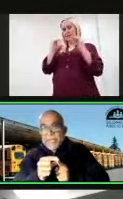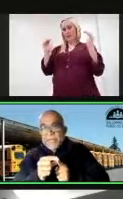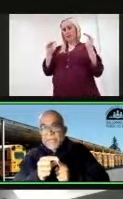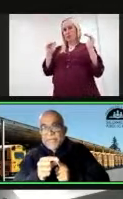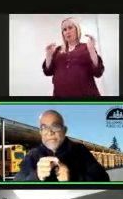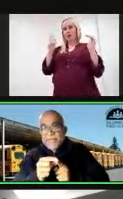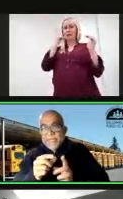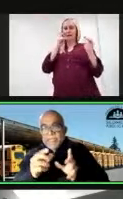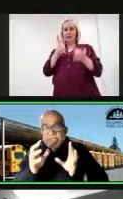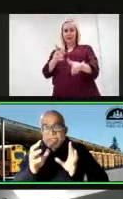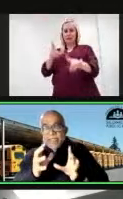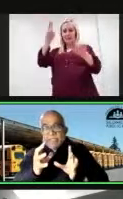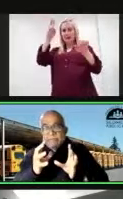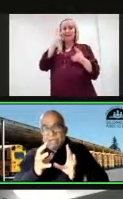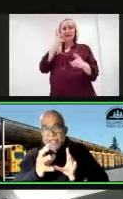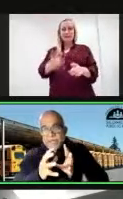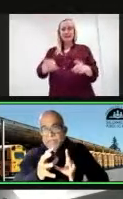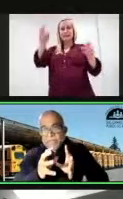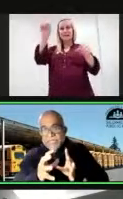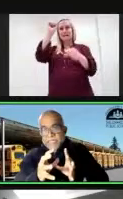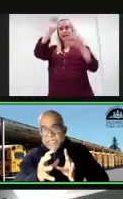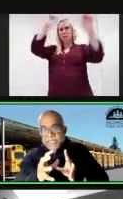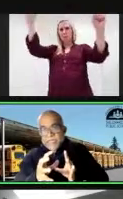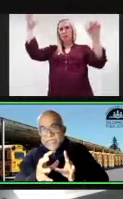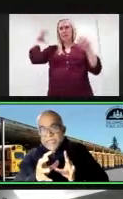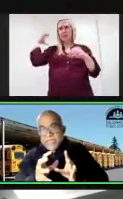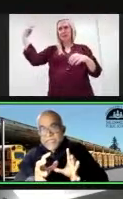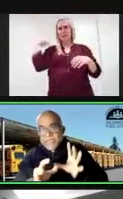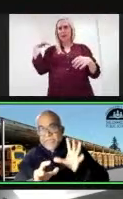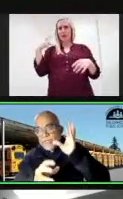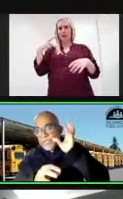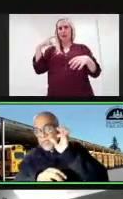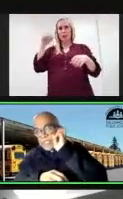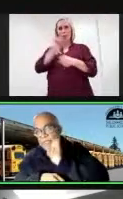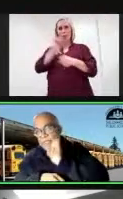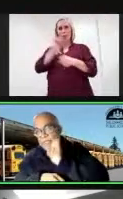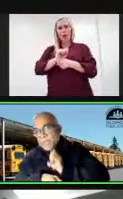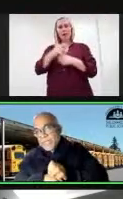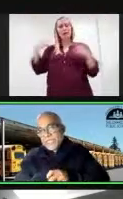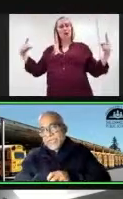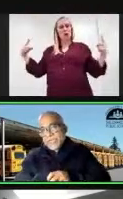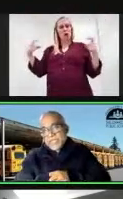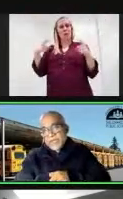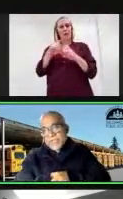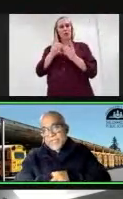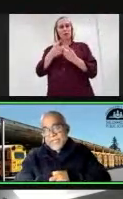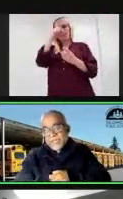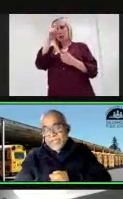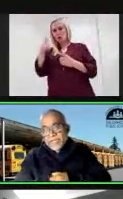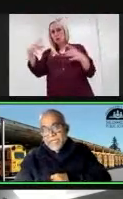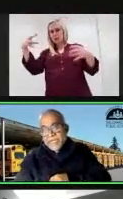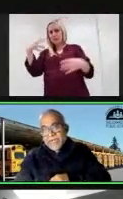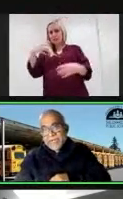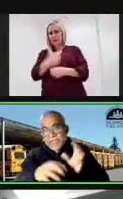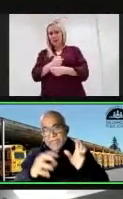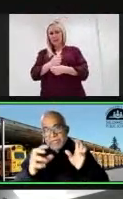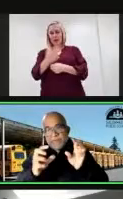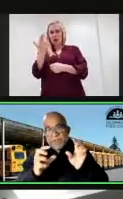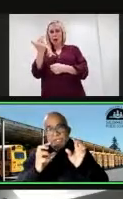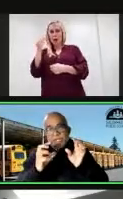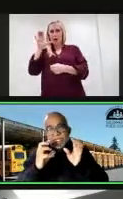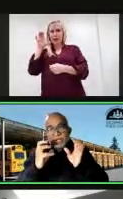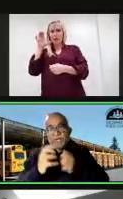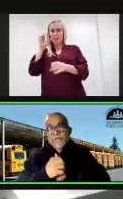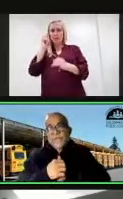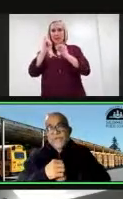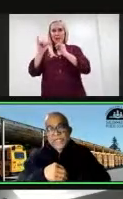Superintendent Perry work. This is a very complex district. Just because you summarized 1,300